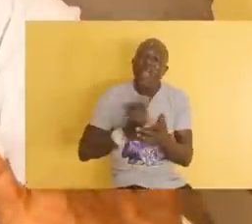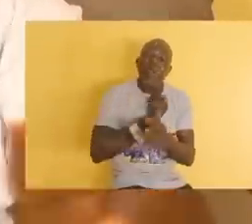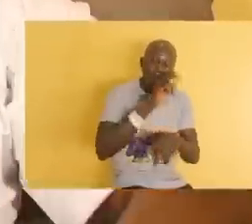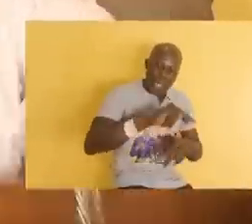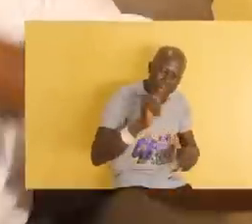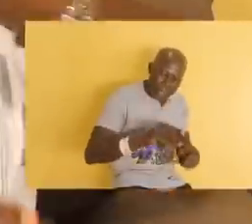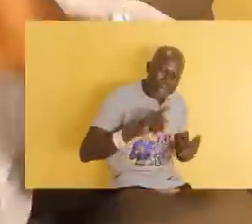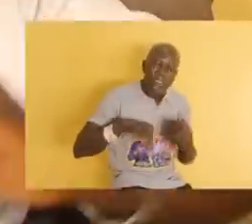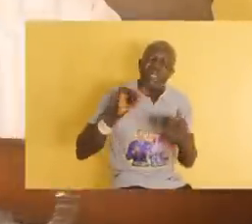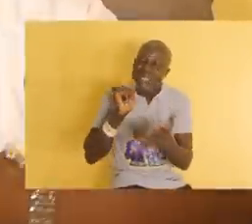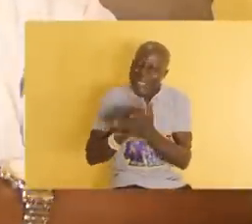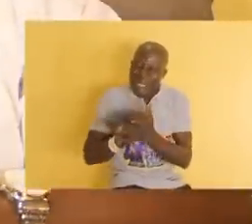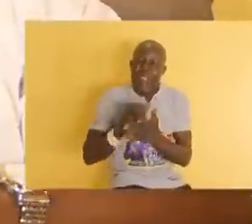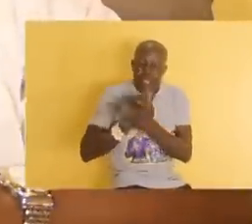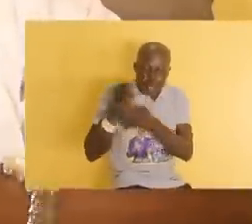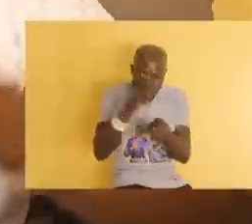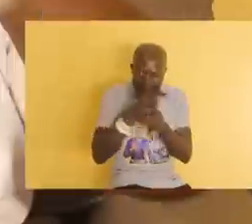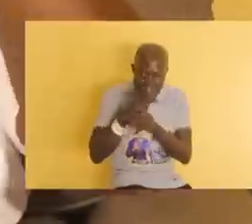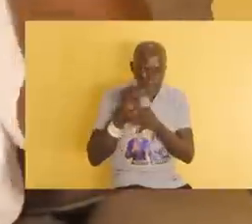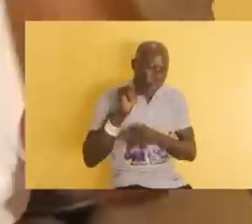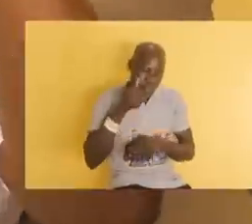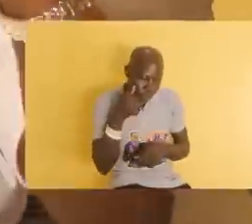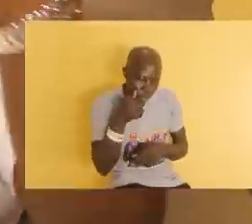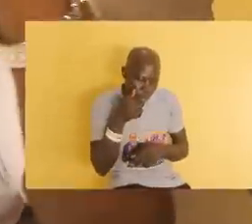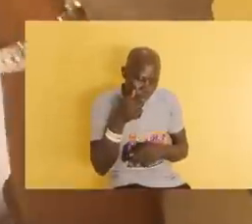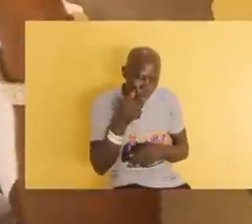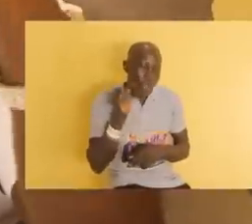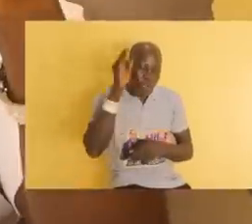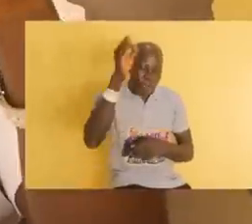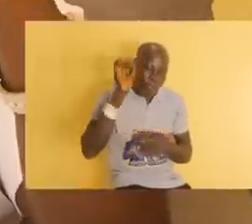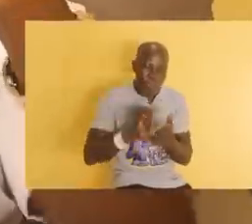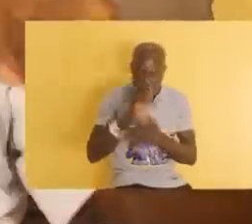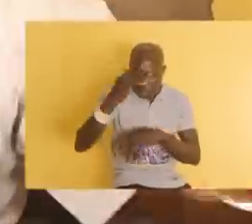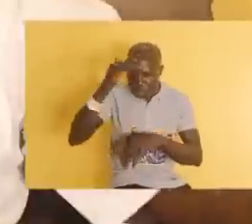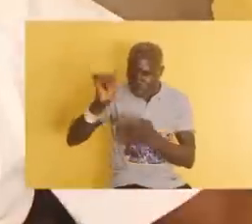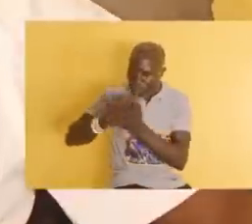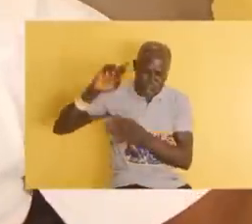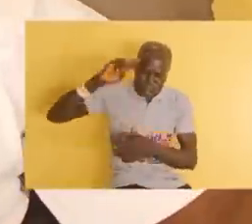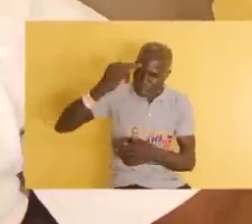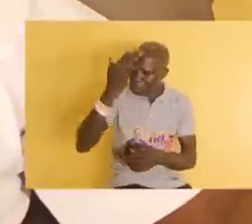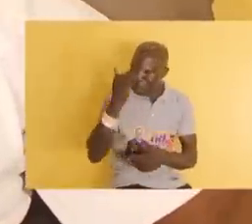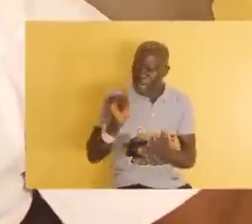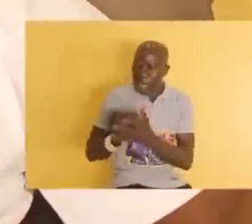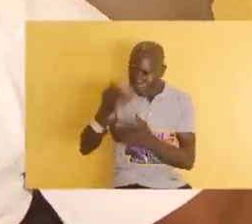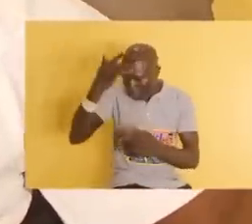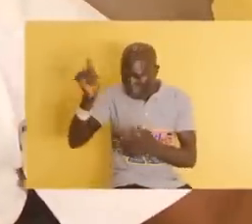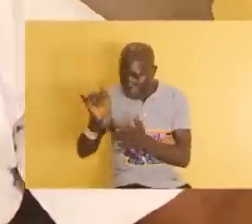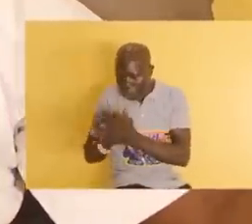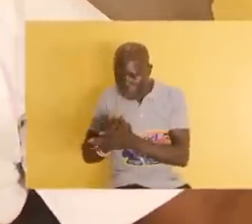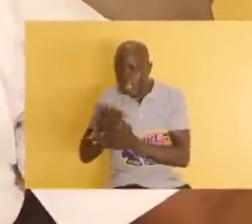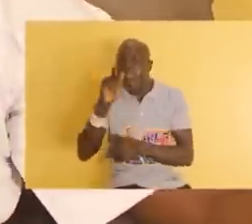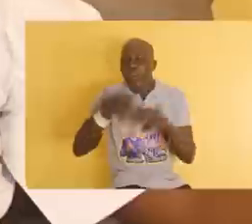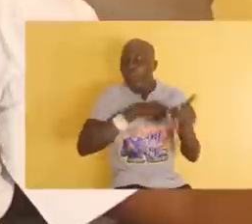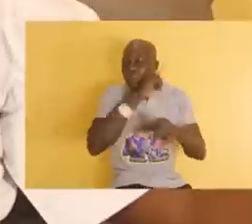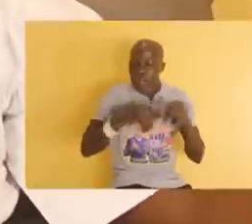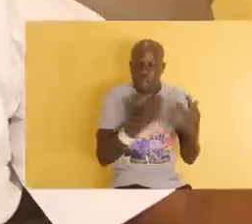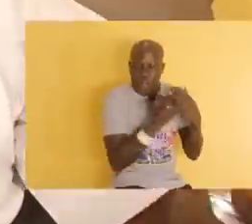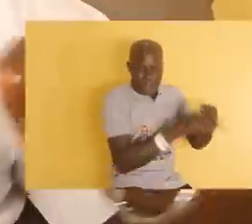they must take care of their future. Yeah. Do you know the reason? Because whatever